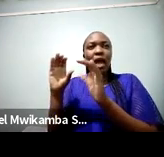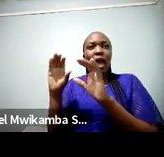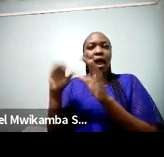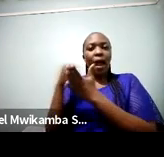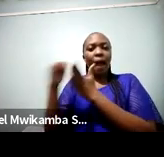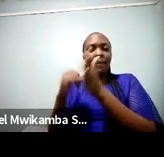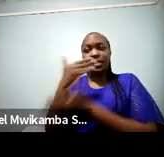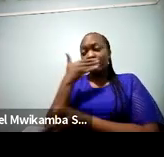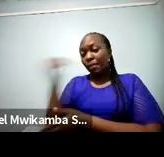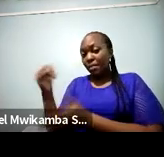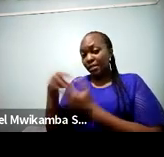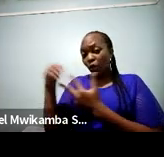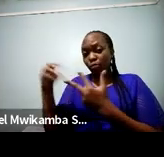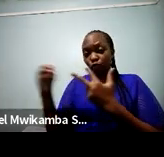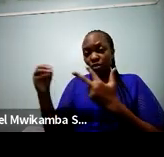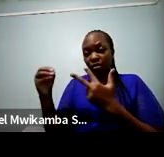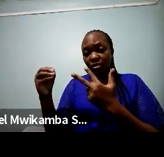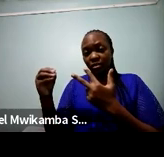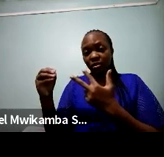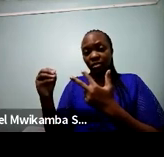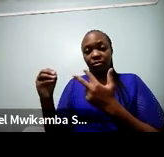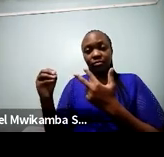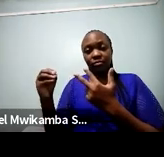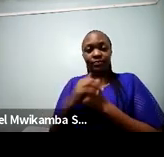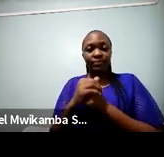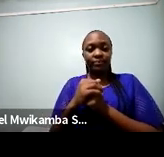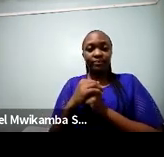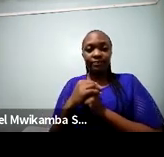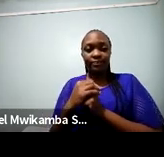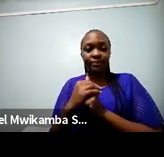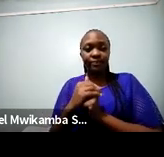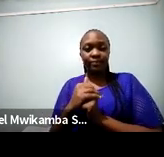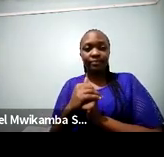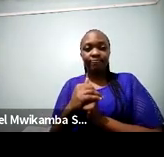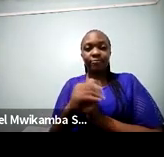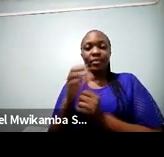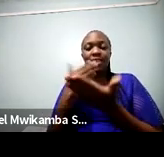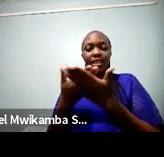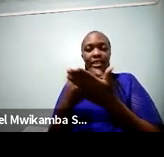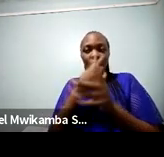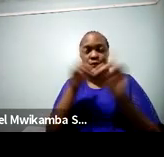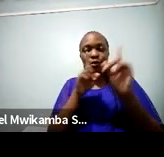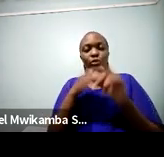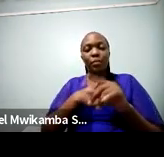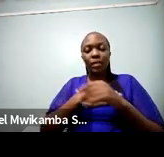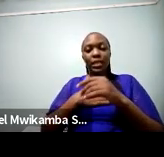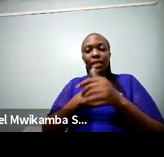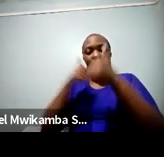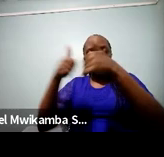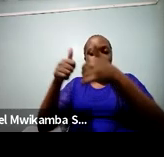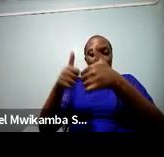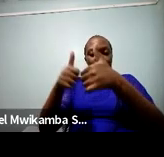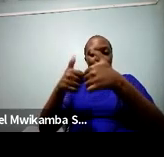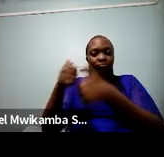Okay, thank you. It's a nice question. You can post it on the chat box as well. Okay. Yeah. Any other person with a